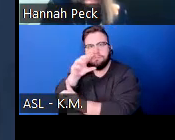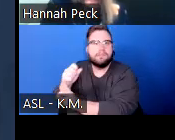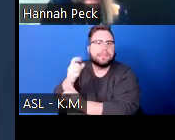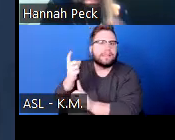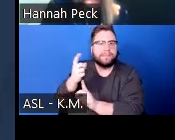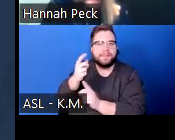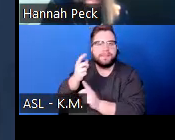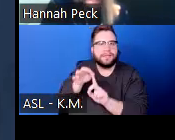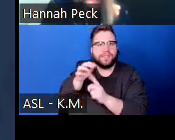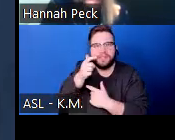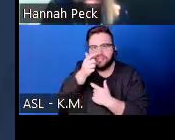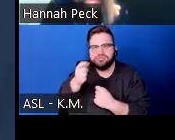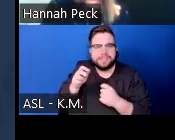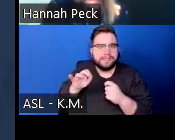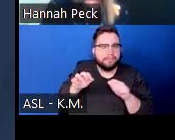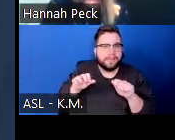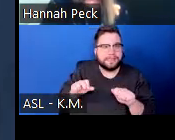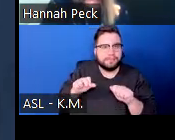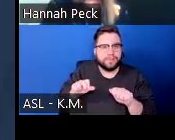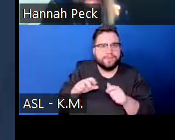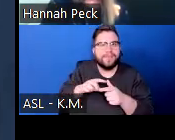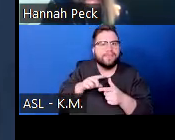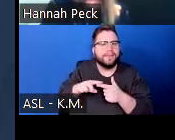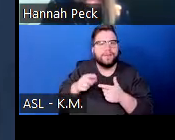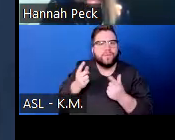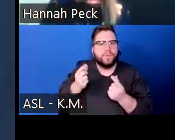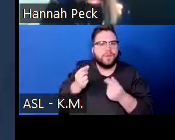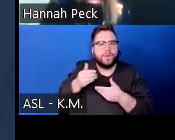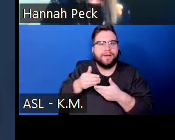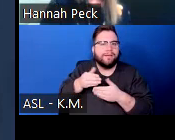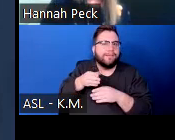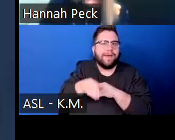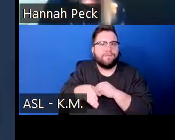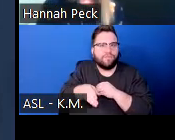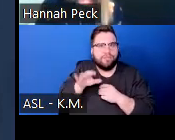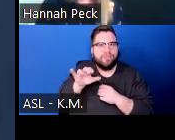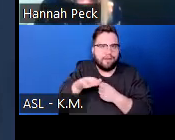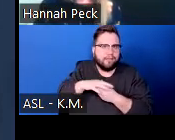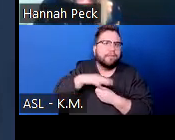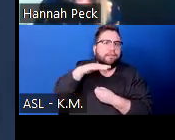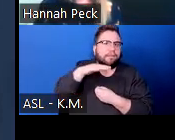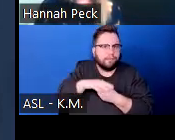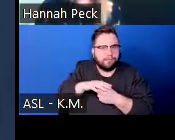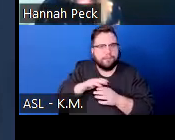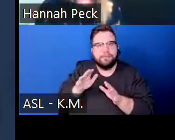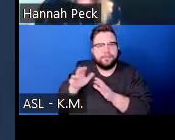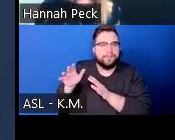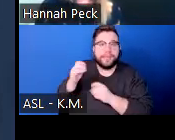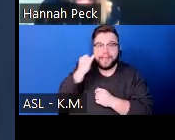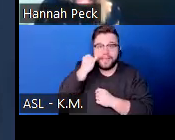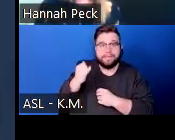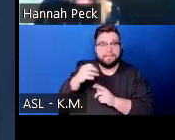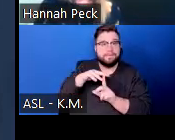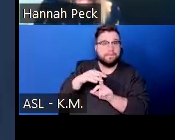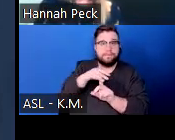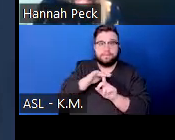And then we have to think about how we deal with after the fact. So if it went well and we move through the situation or